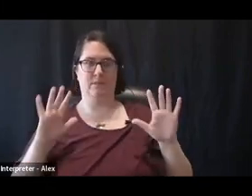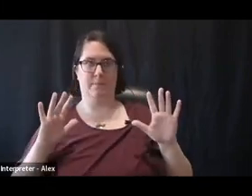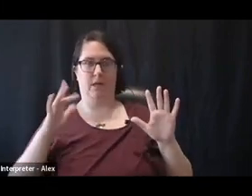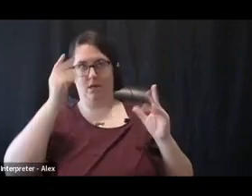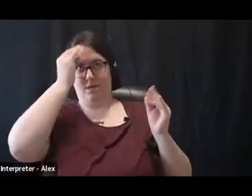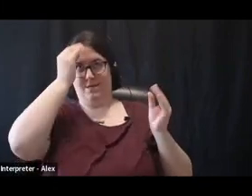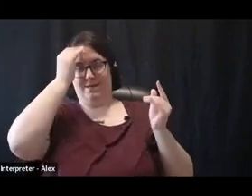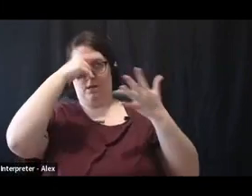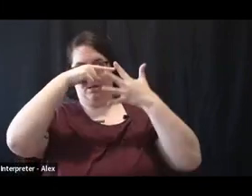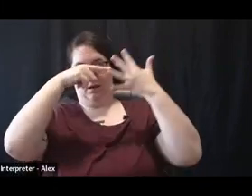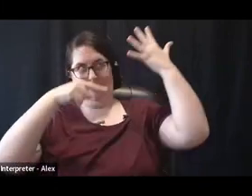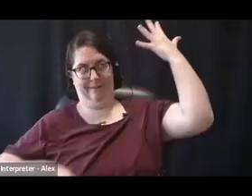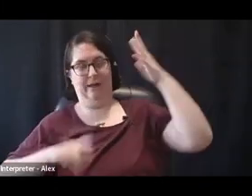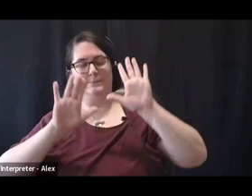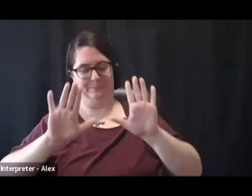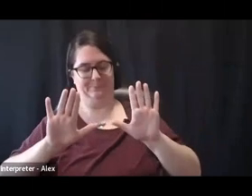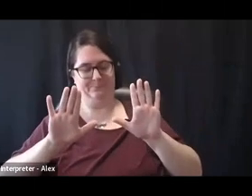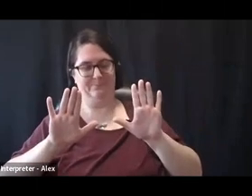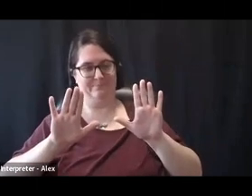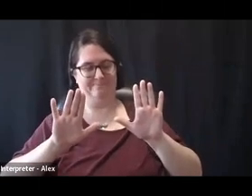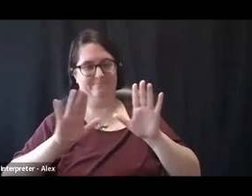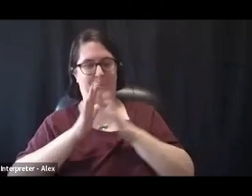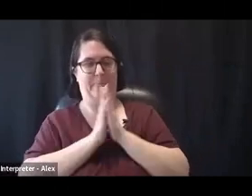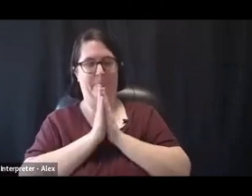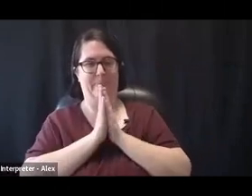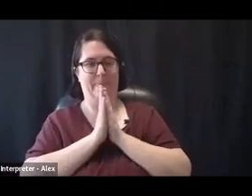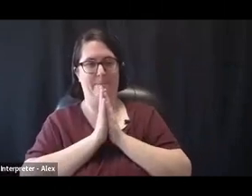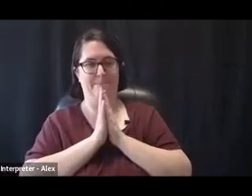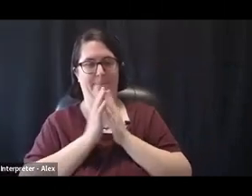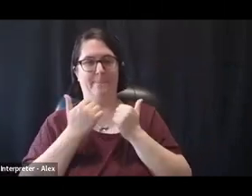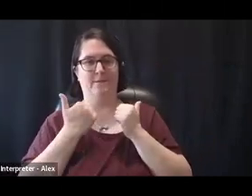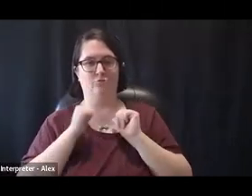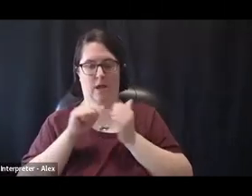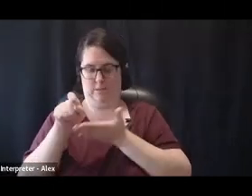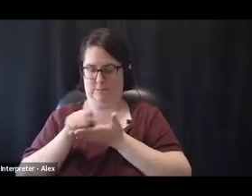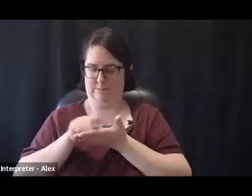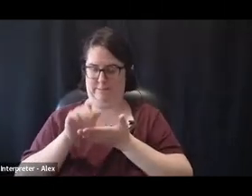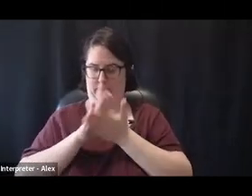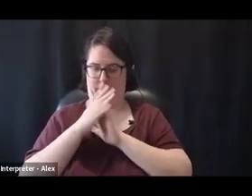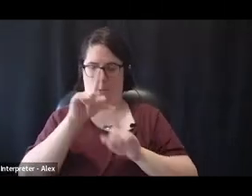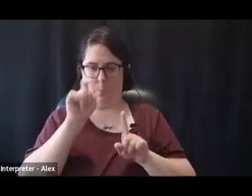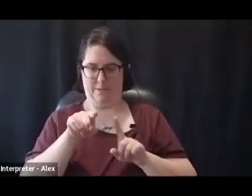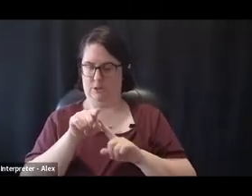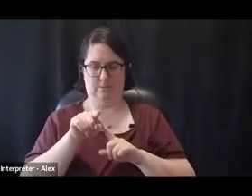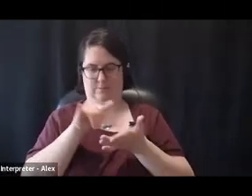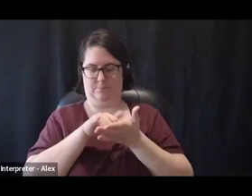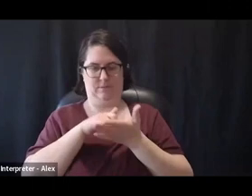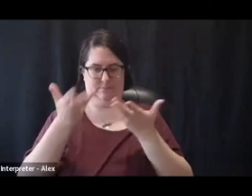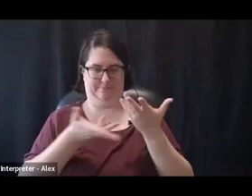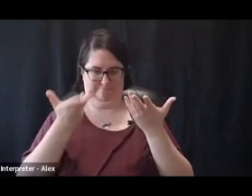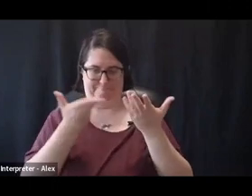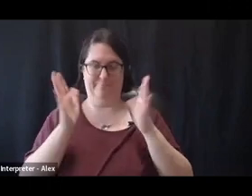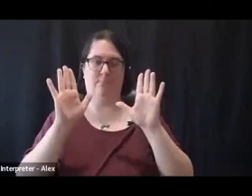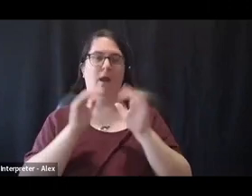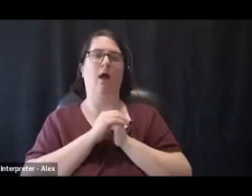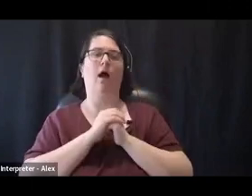million things that I kind of want to say, and I've been trying to form them into a question, and I can't. But I think